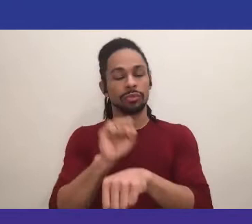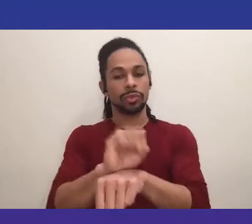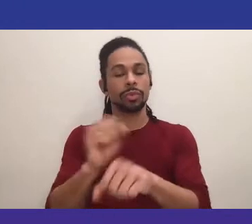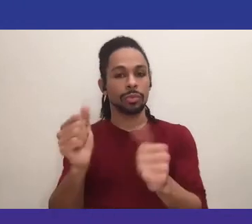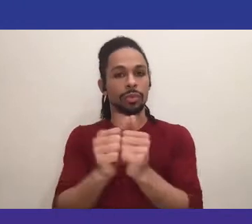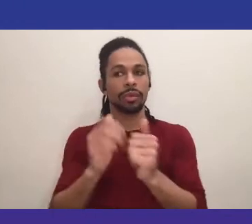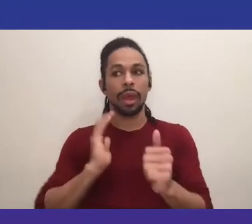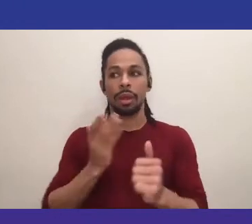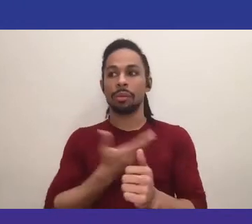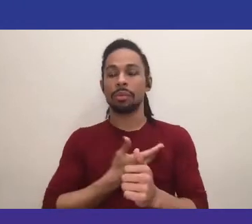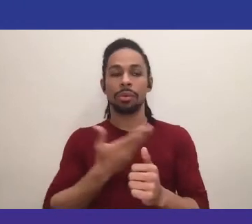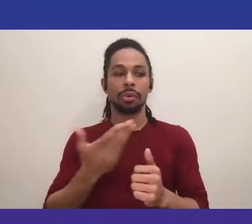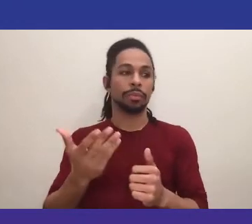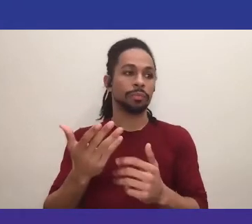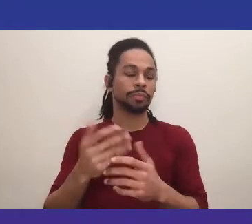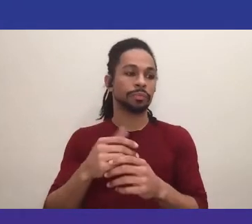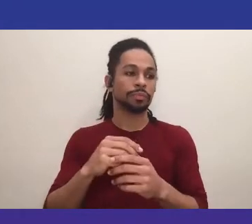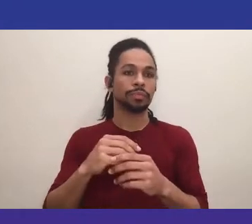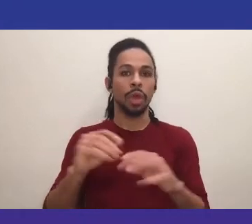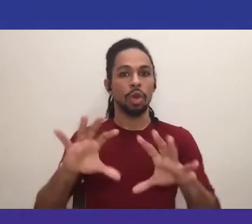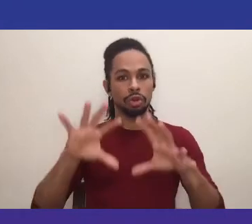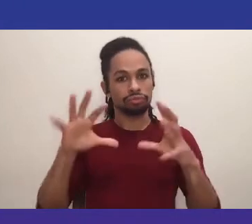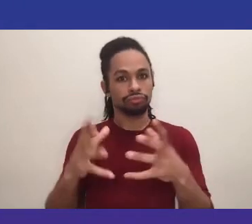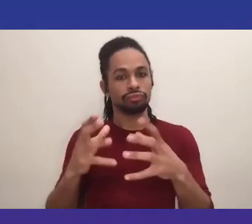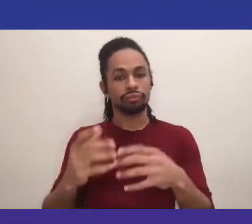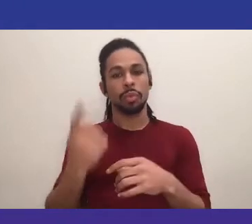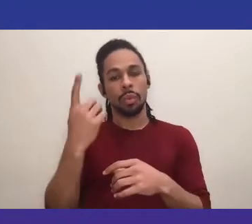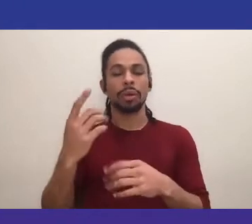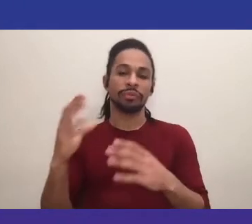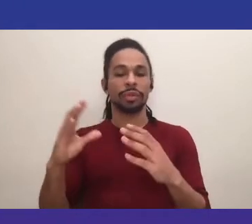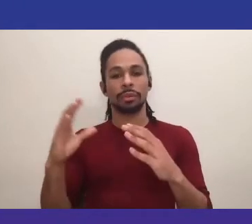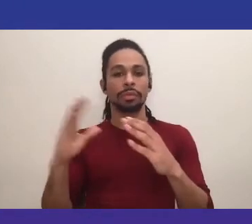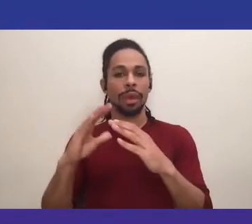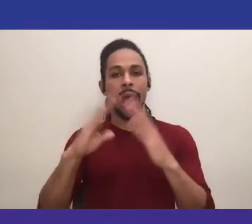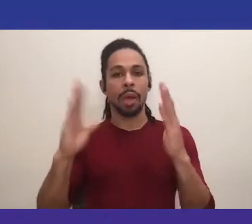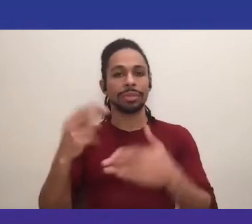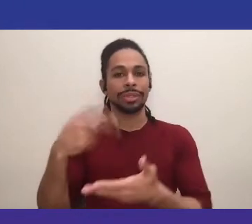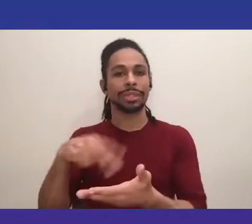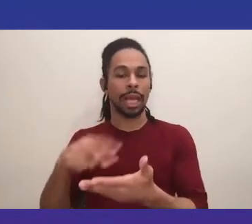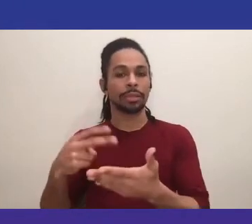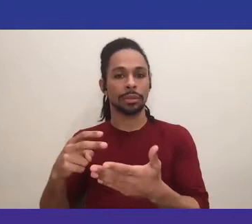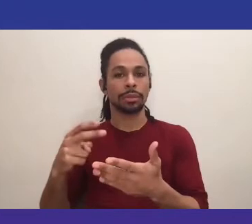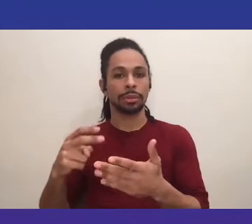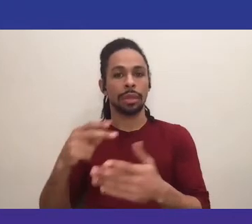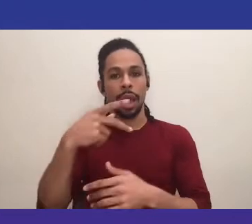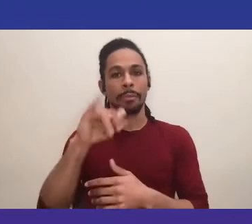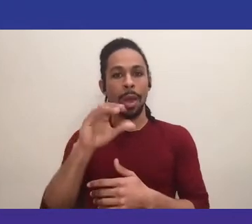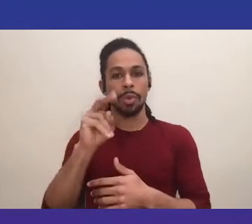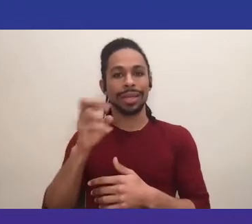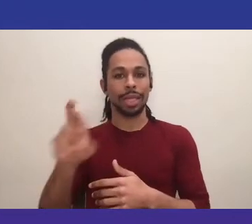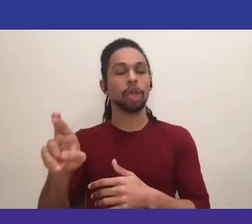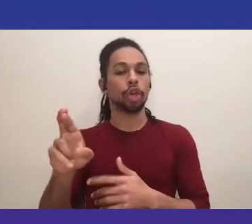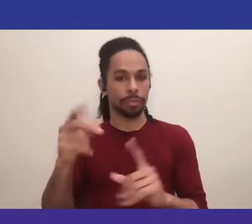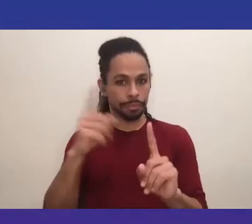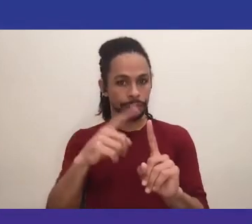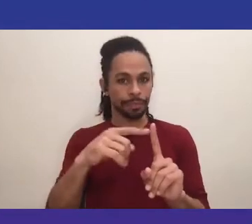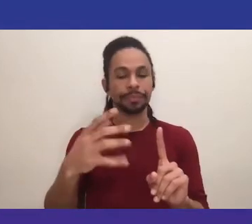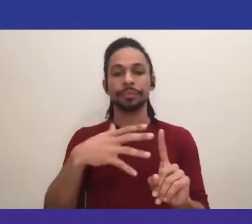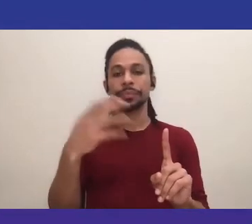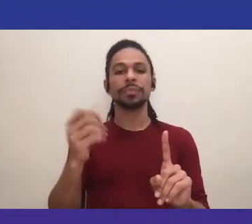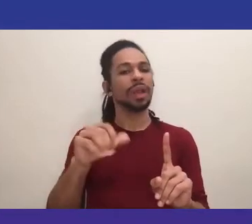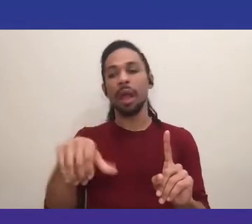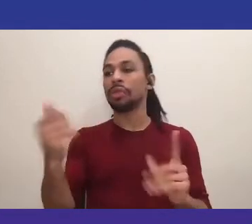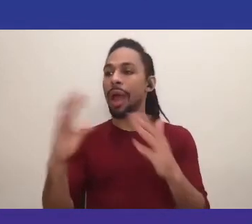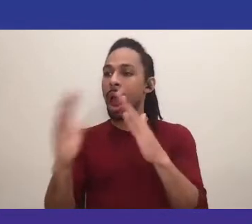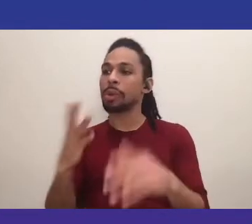our Sekou Haru, who's one of the house dance pioneer. We've worked with a lot of pioneers in the house and hip hop community, but